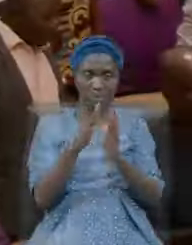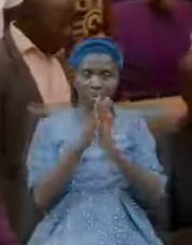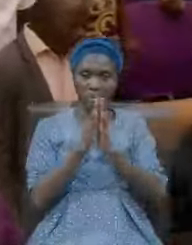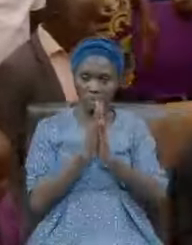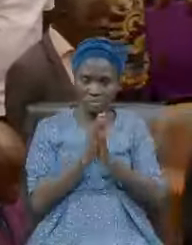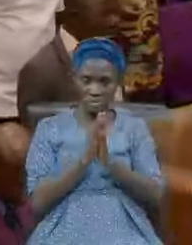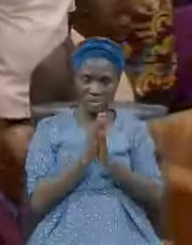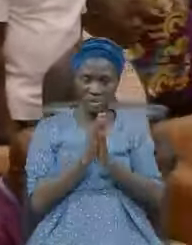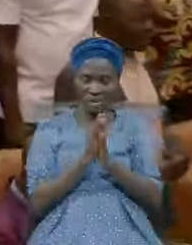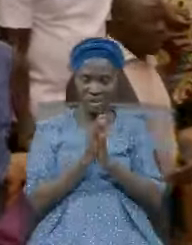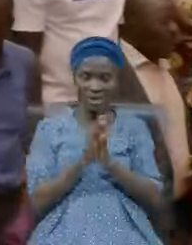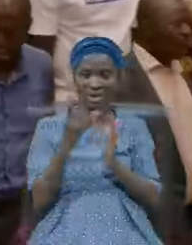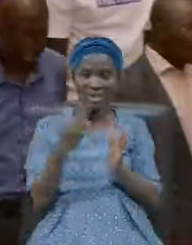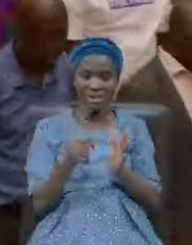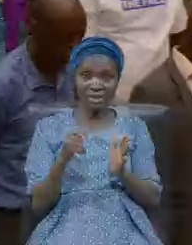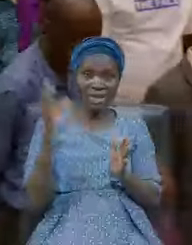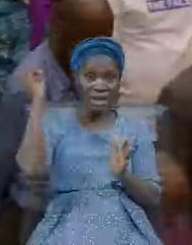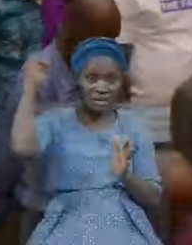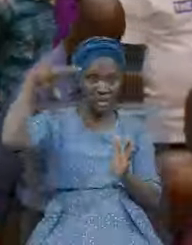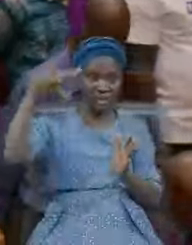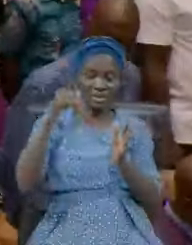And the grace that overturns